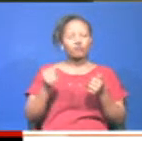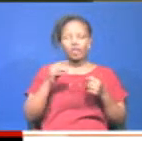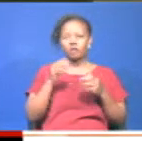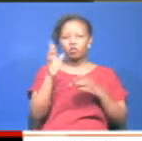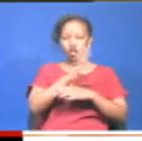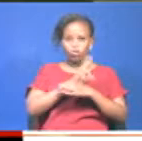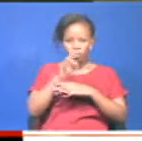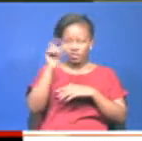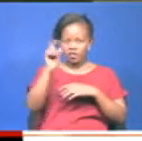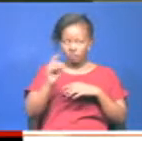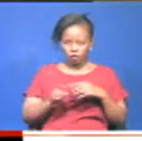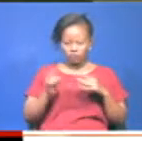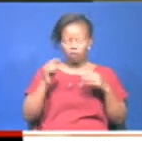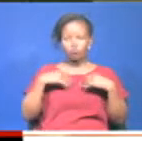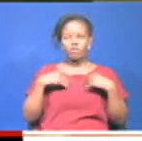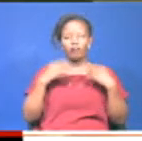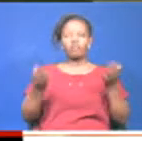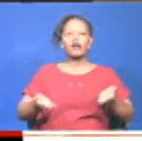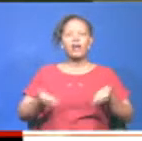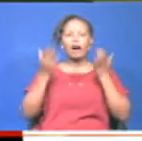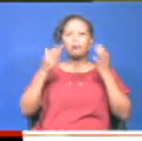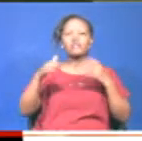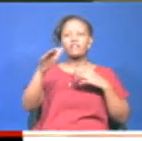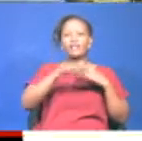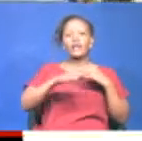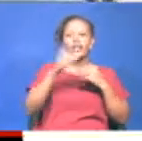will uplift the area's economy.